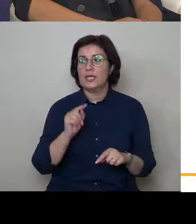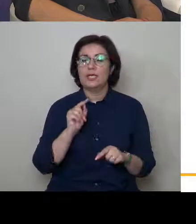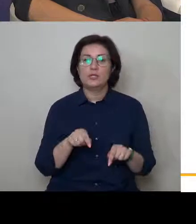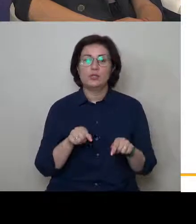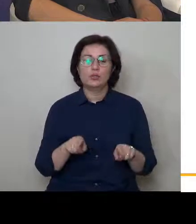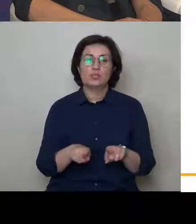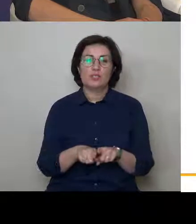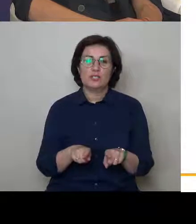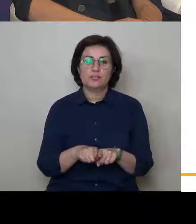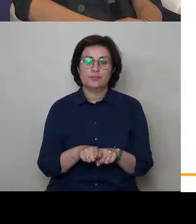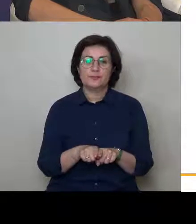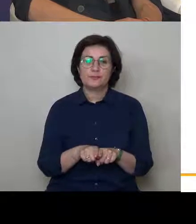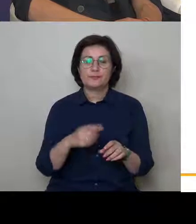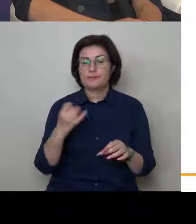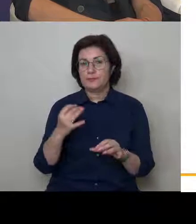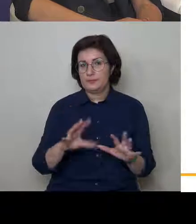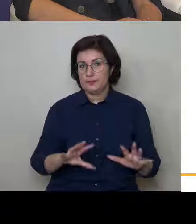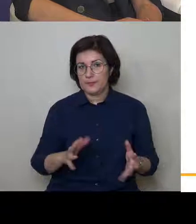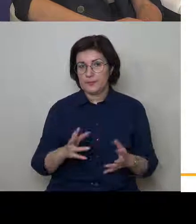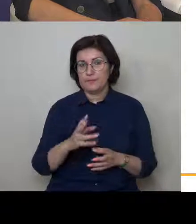It should be discussed,